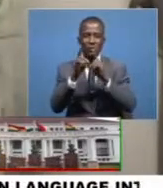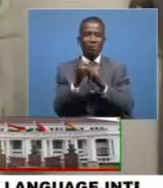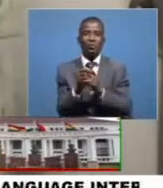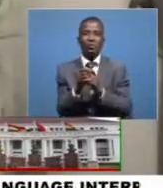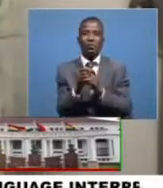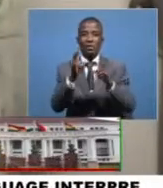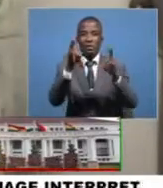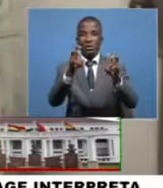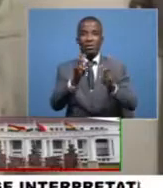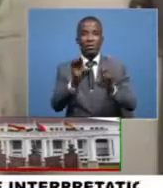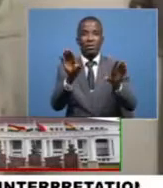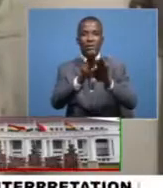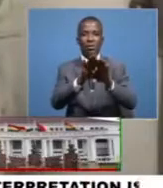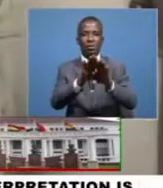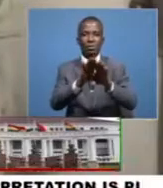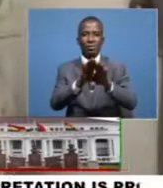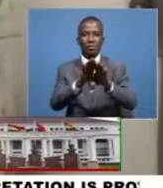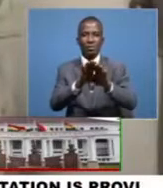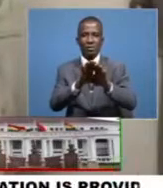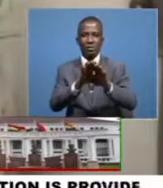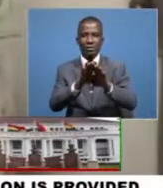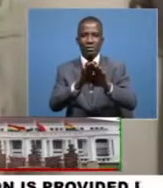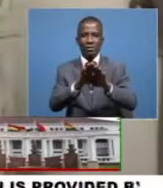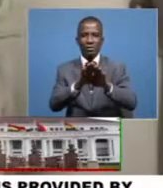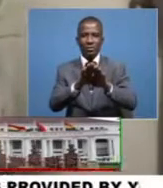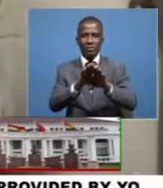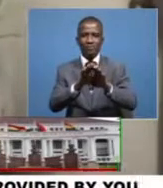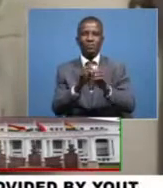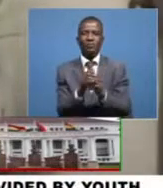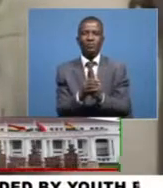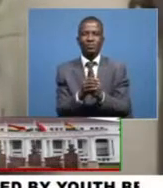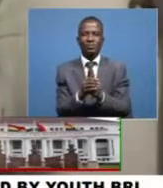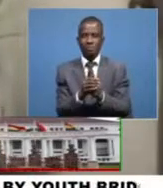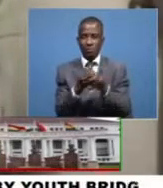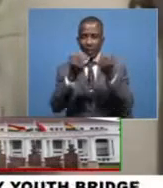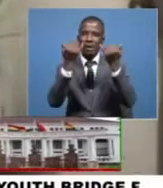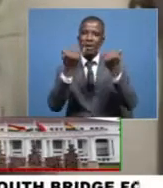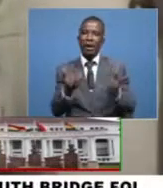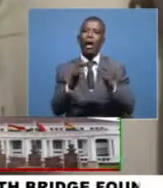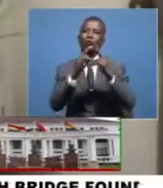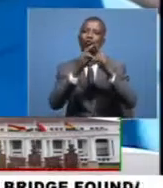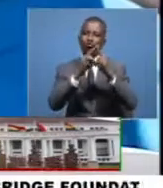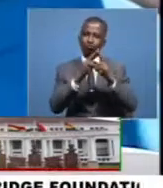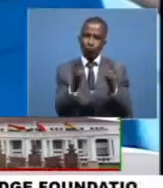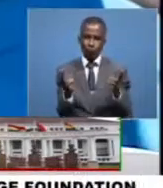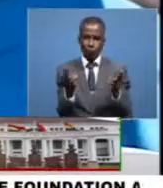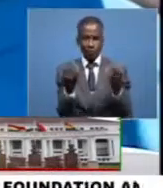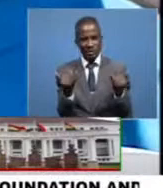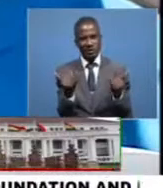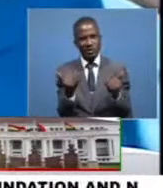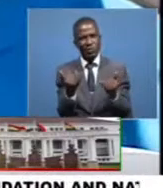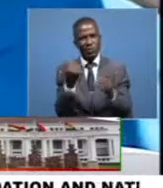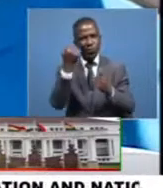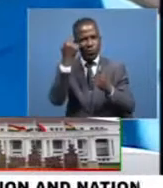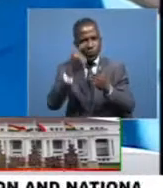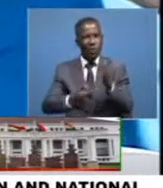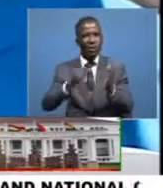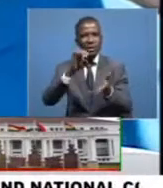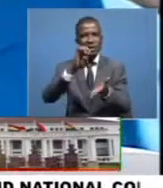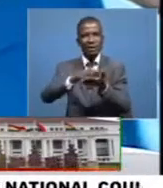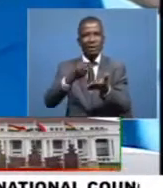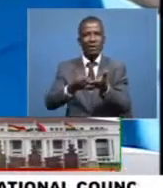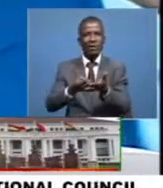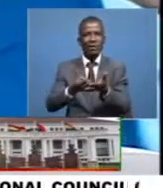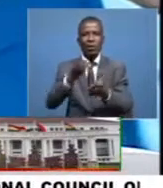and not adduce any further evidence. Okay, so as we speak, what's the available evidence in front of